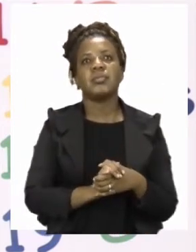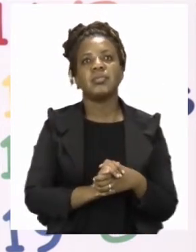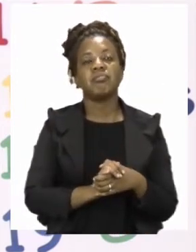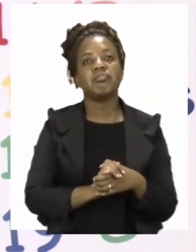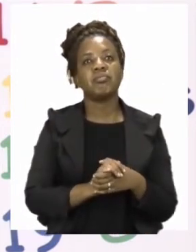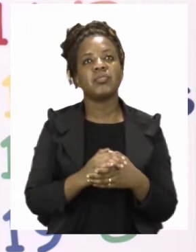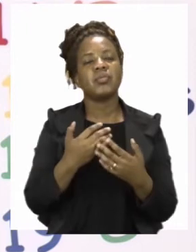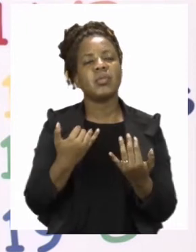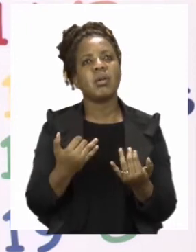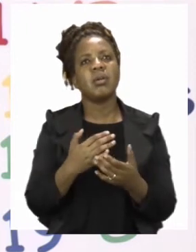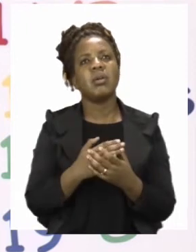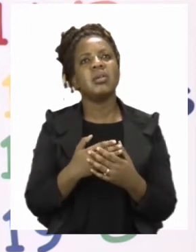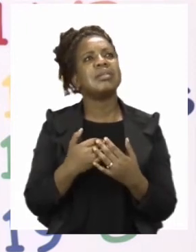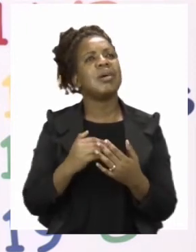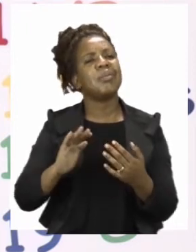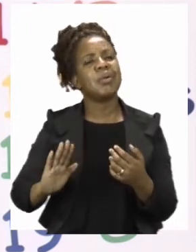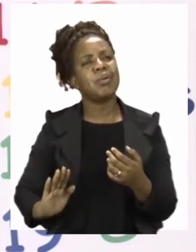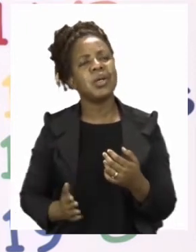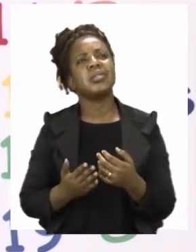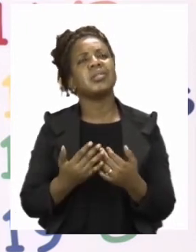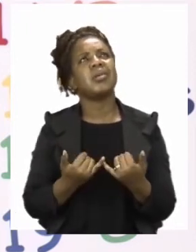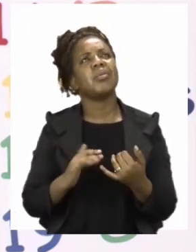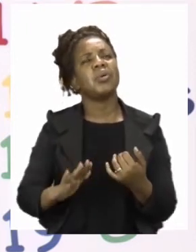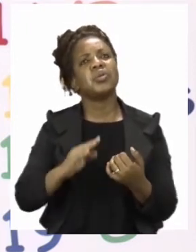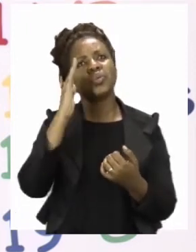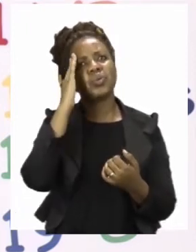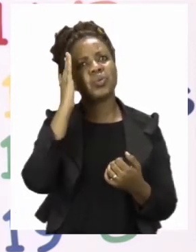116 workers are builders and